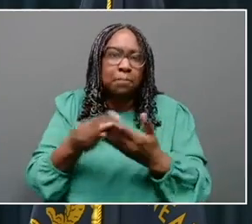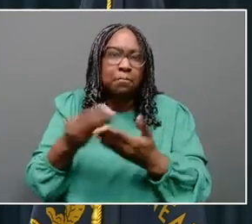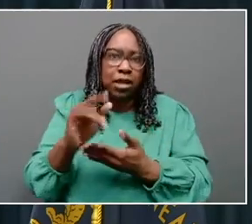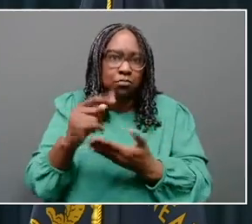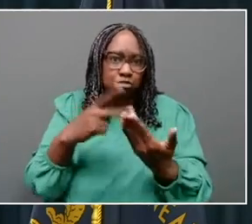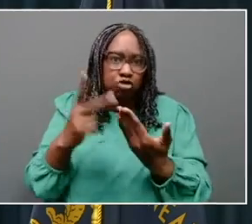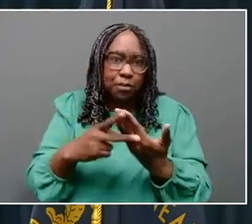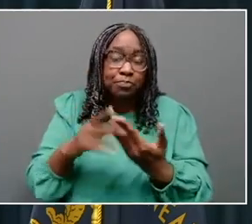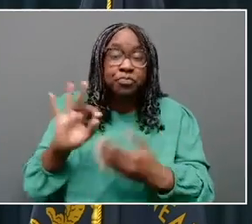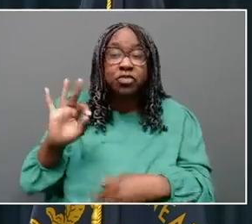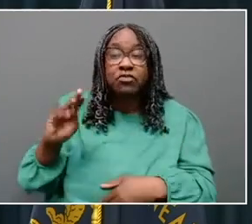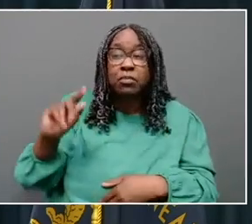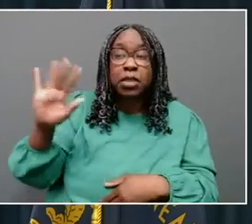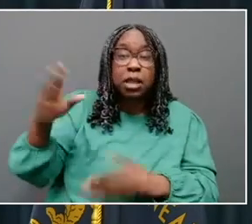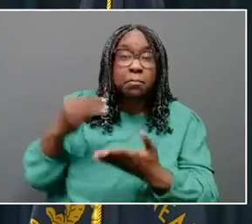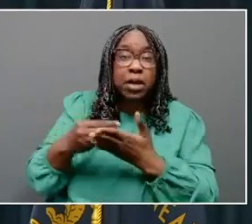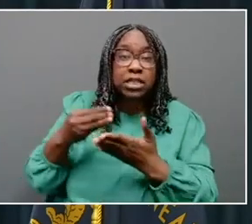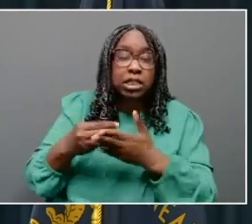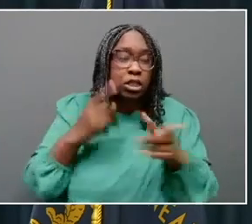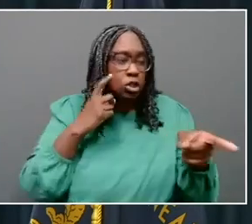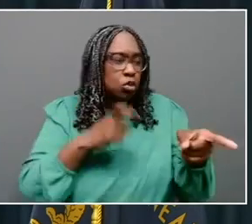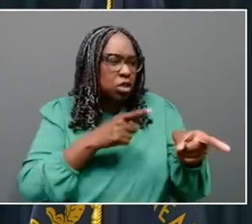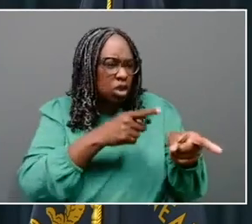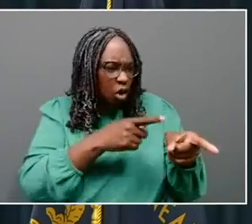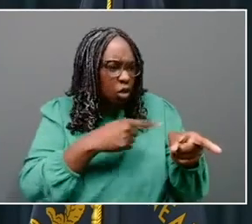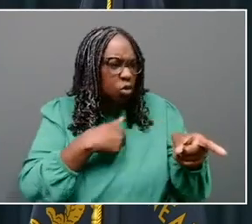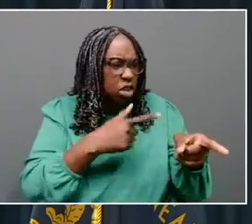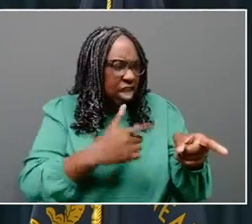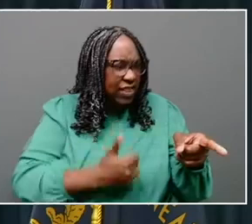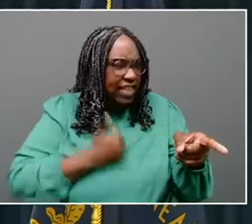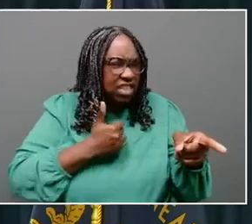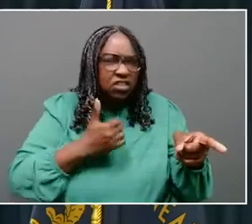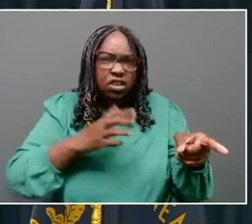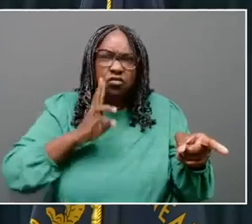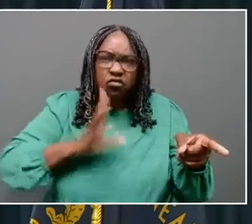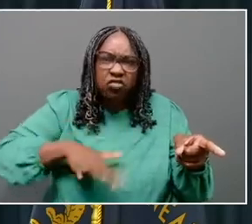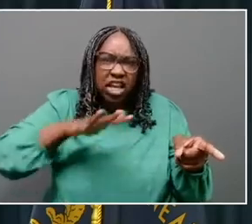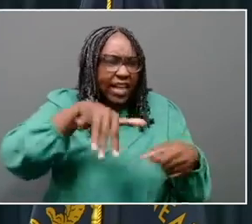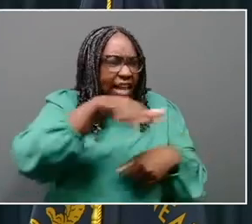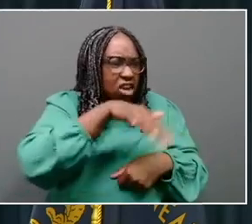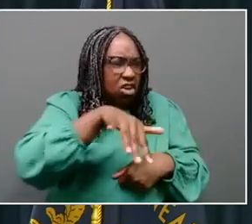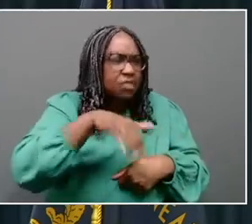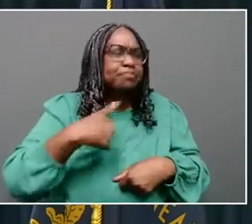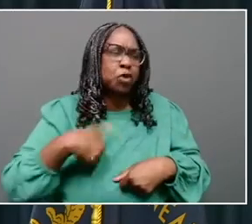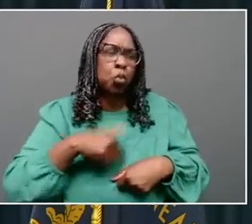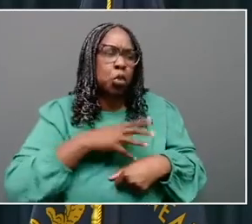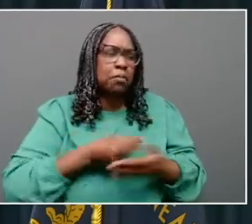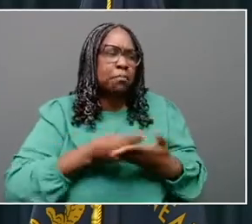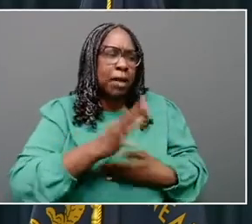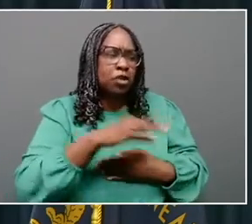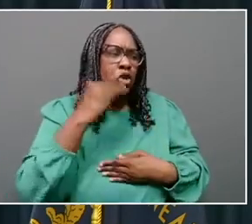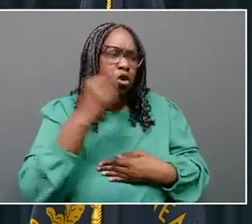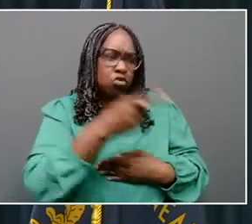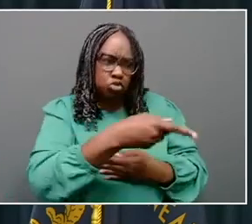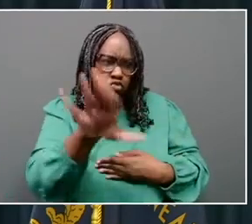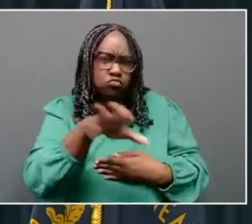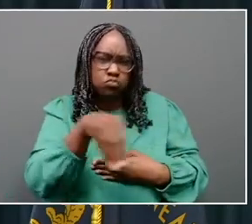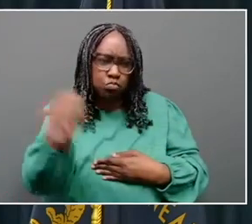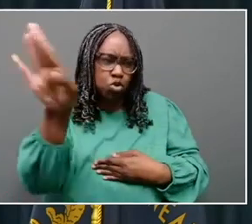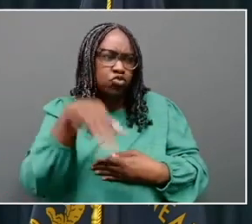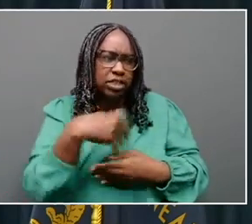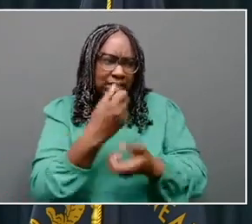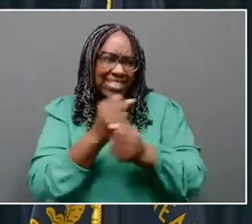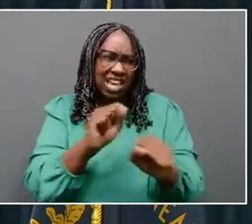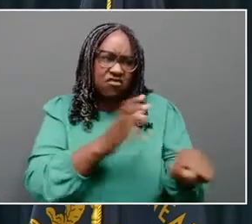funds that is in the flood zone to try to give people dollars they can use to move to a safer location. As of last week,